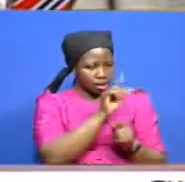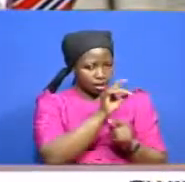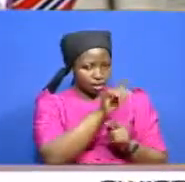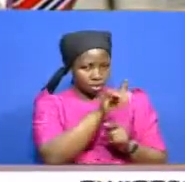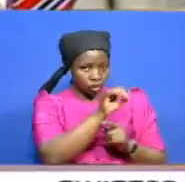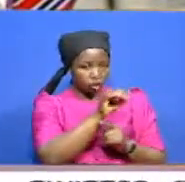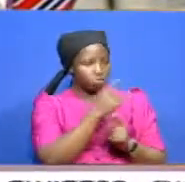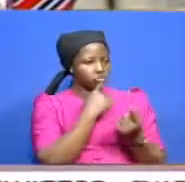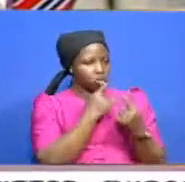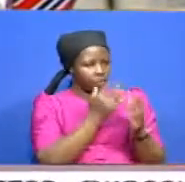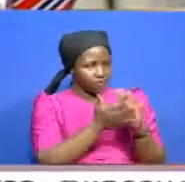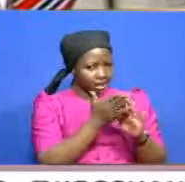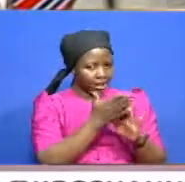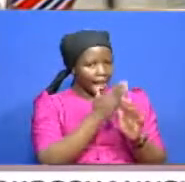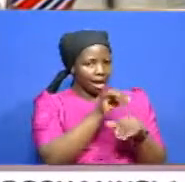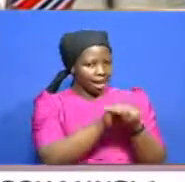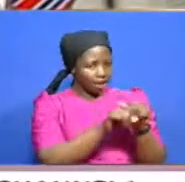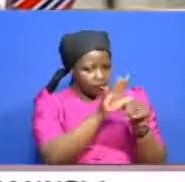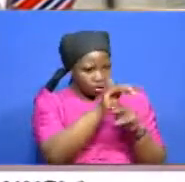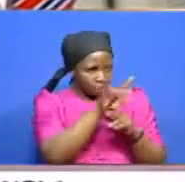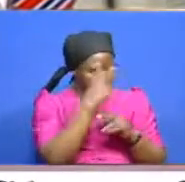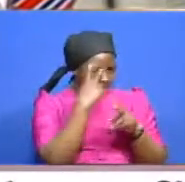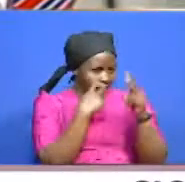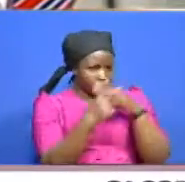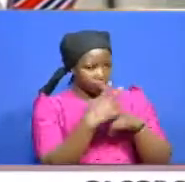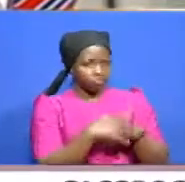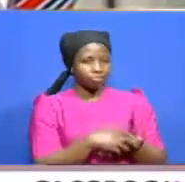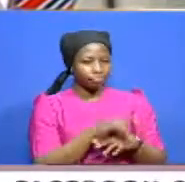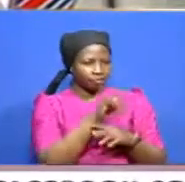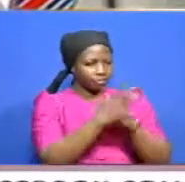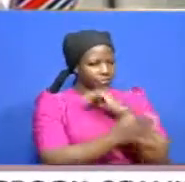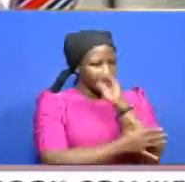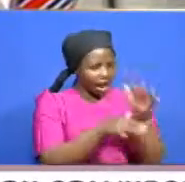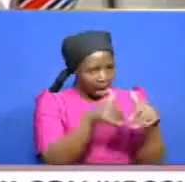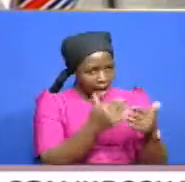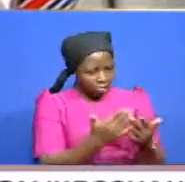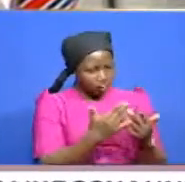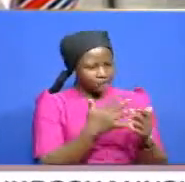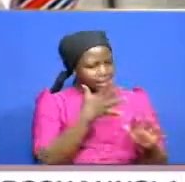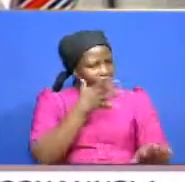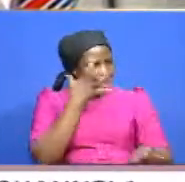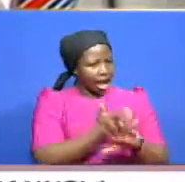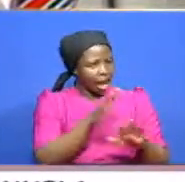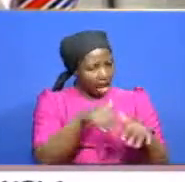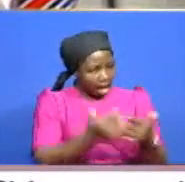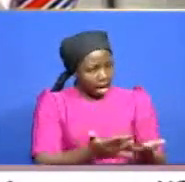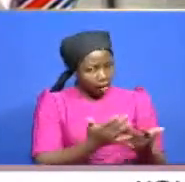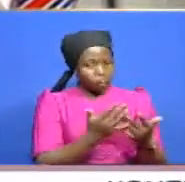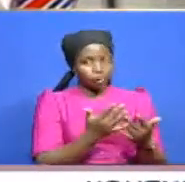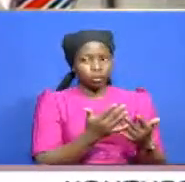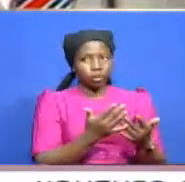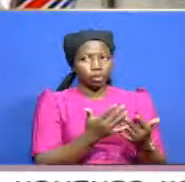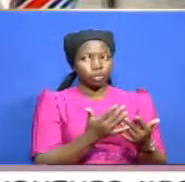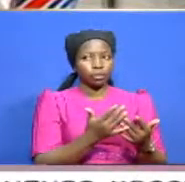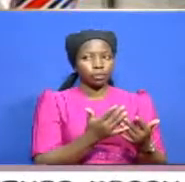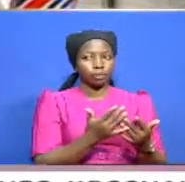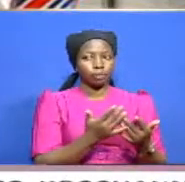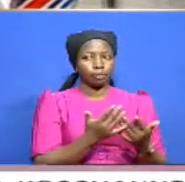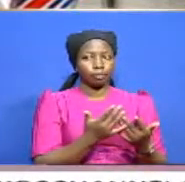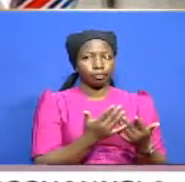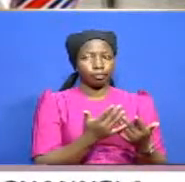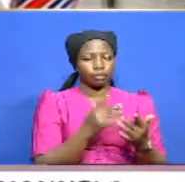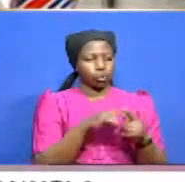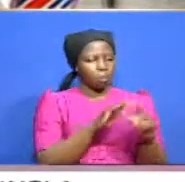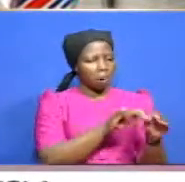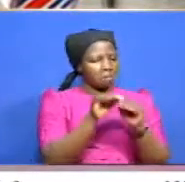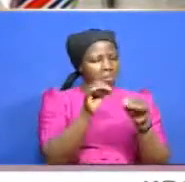of fairness, from your perspective, how bad has it been? And how difficult is it going to be to sail through to January